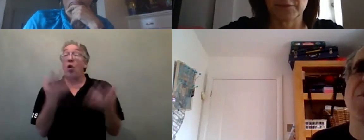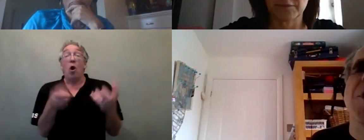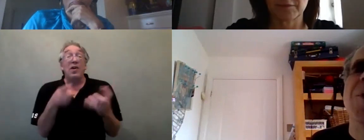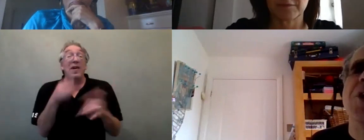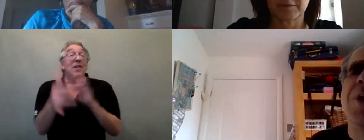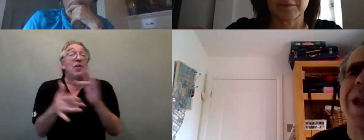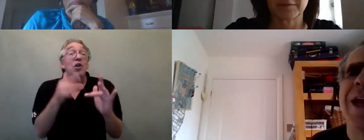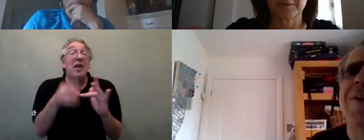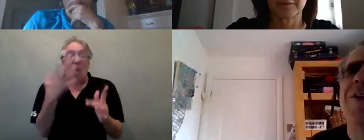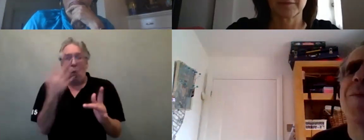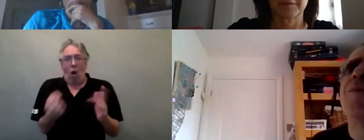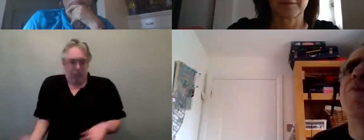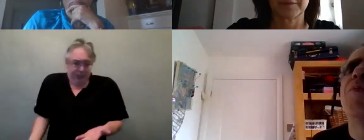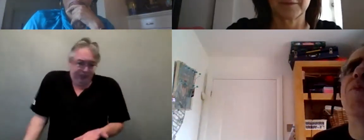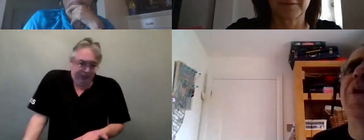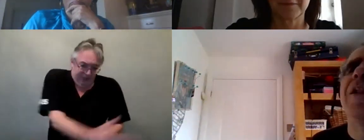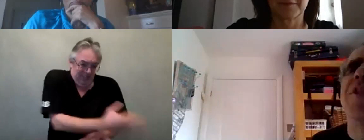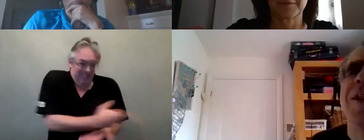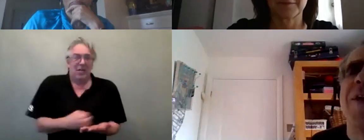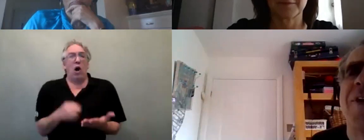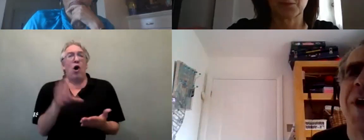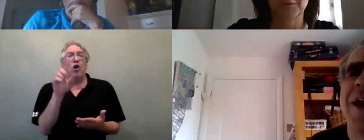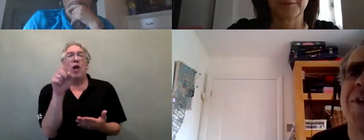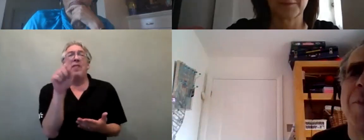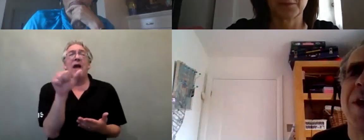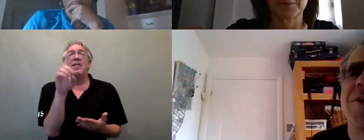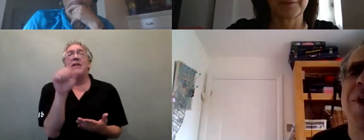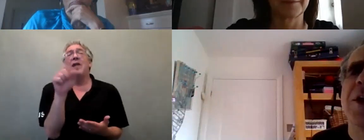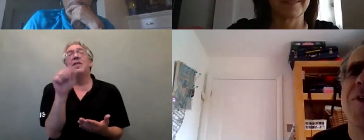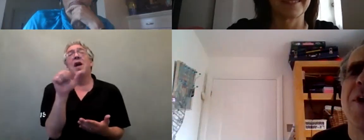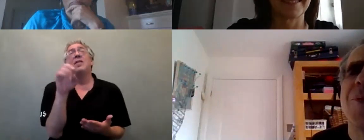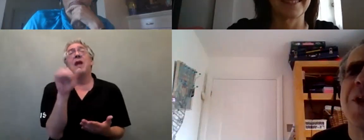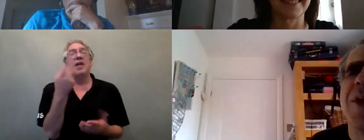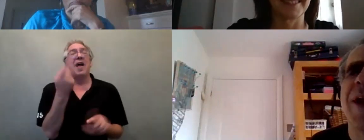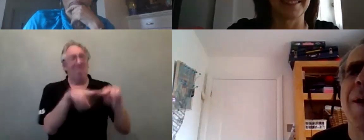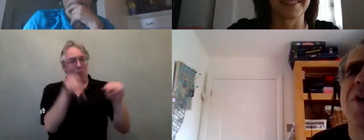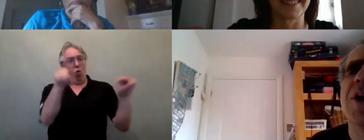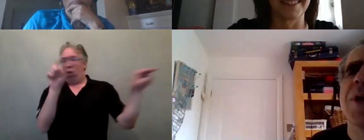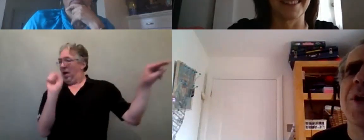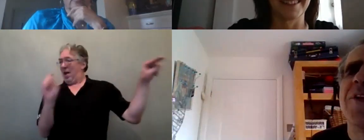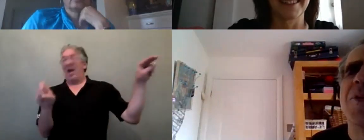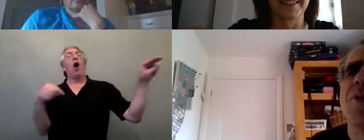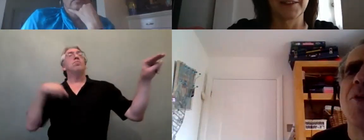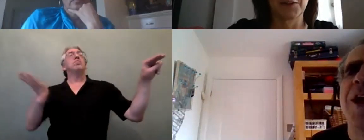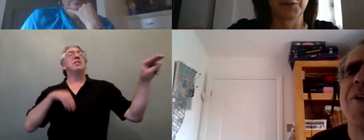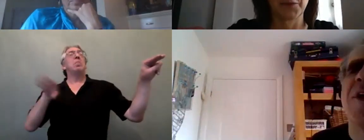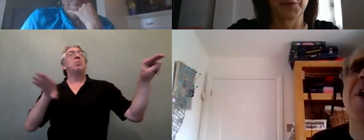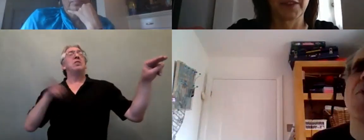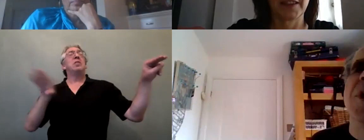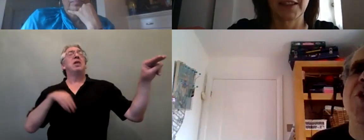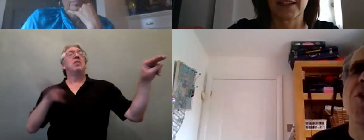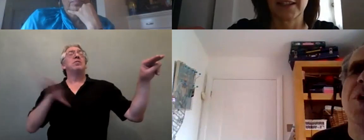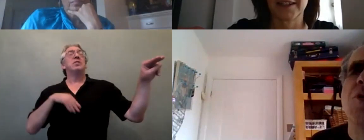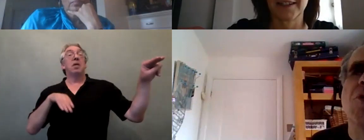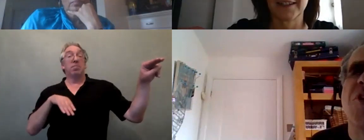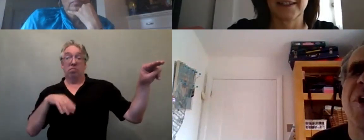From the moment you click the little thing that says, I accept everything you've asked me to accept, when you accept your cookies,